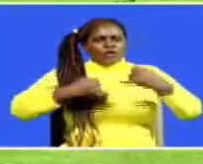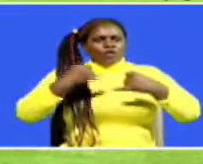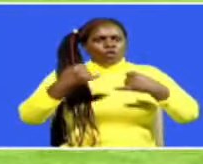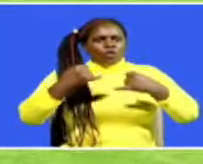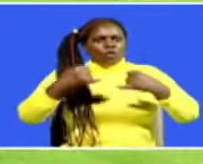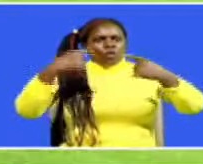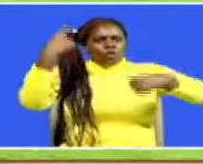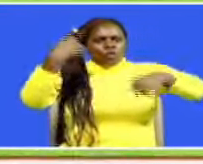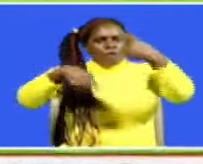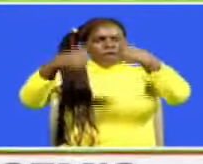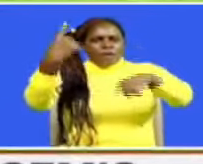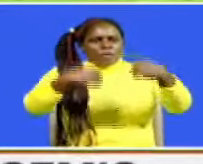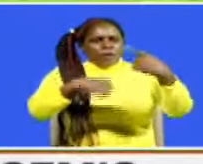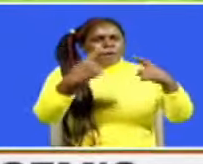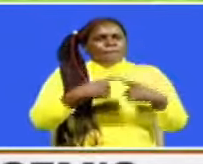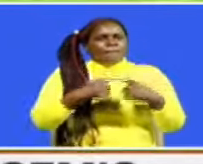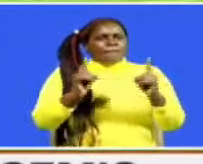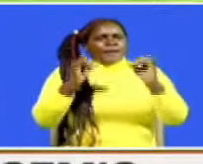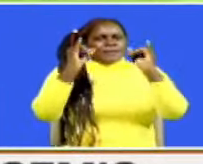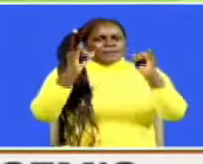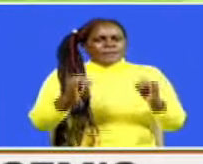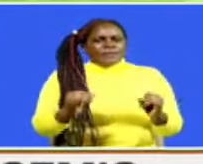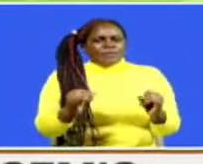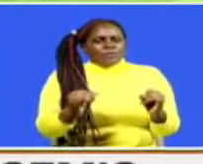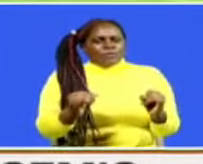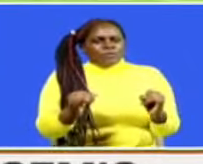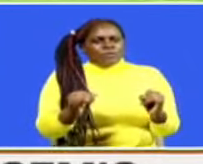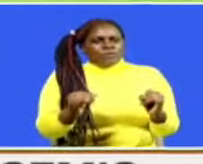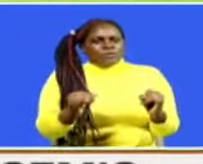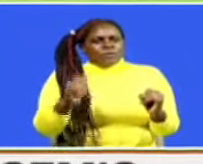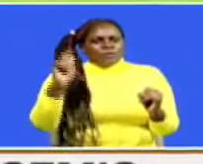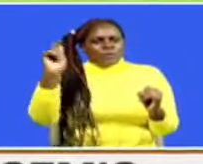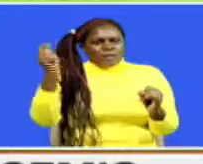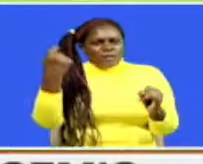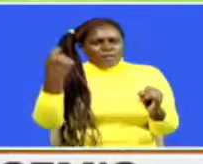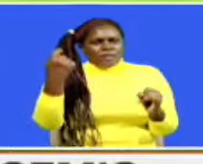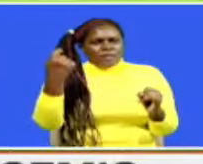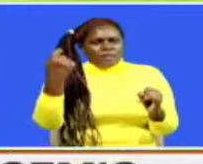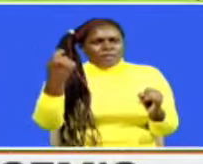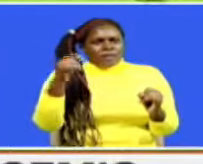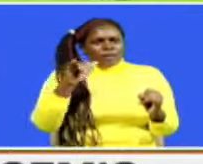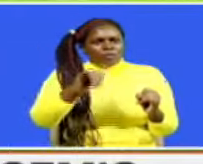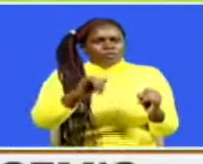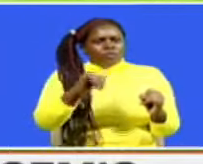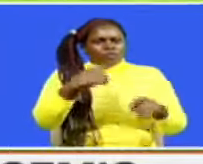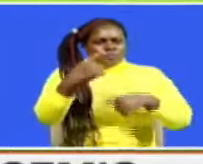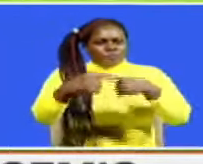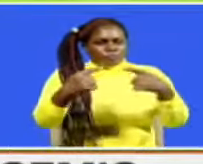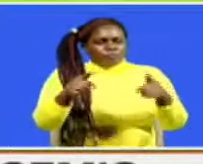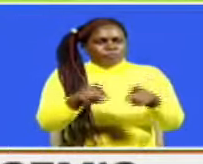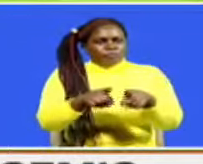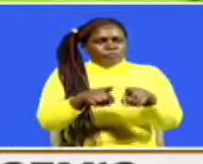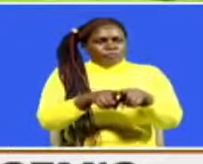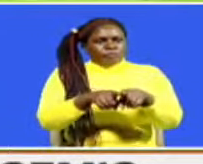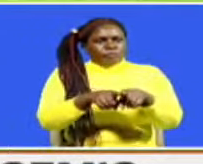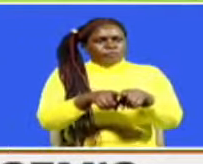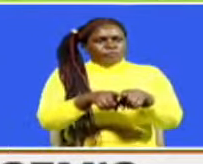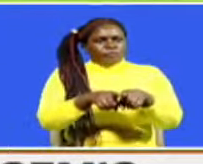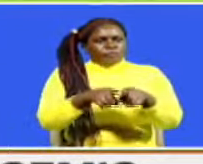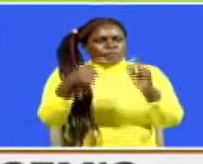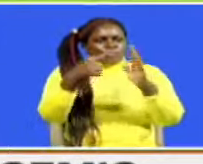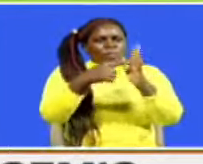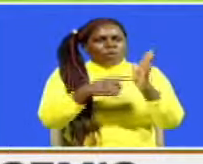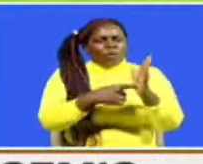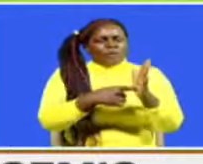run so far. Despite a late resurgence by the Rwandans, Kenya were able to hold on to their lead and take their tally to